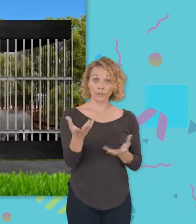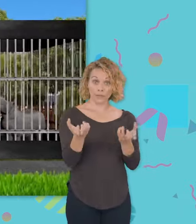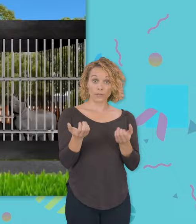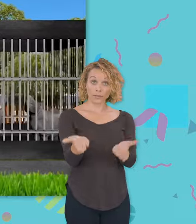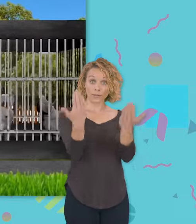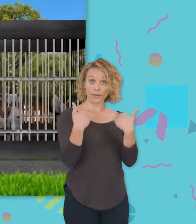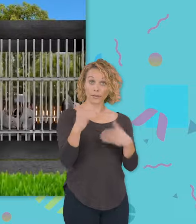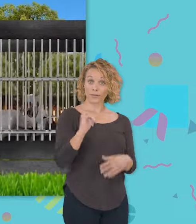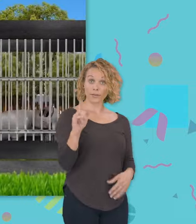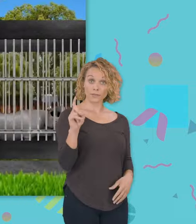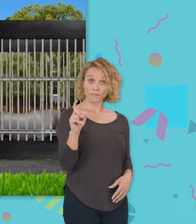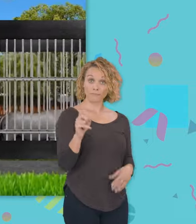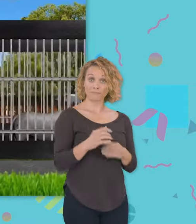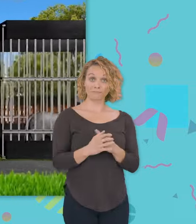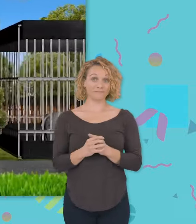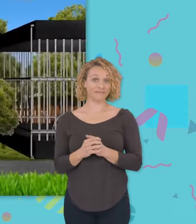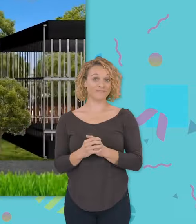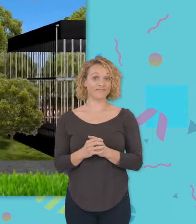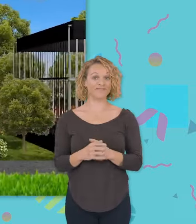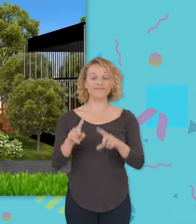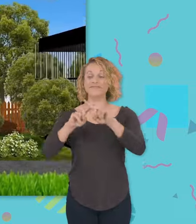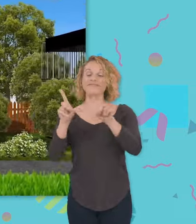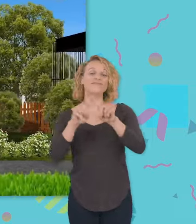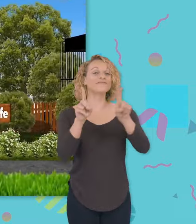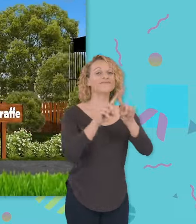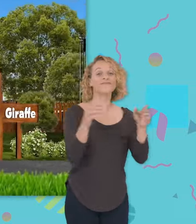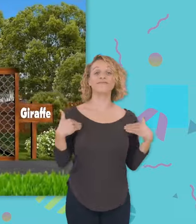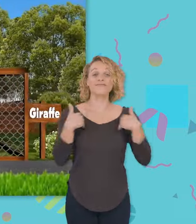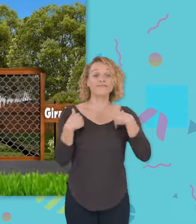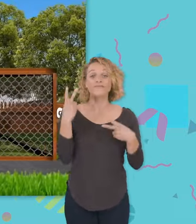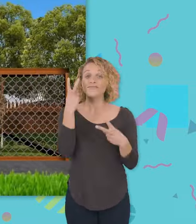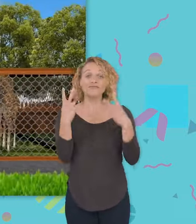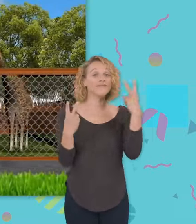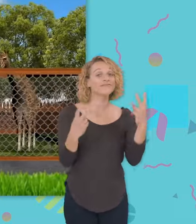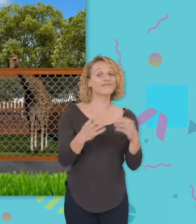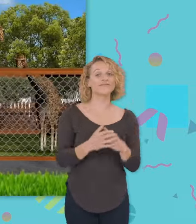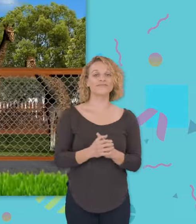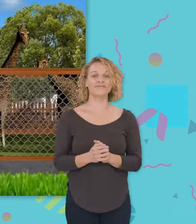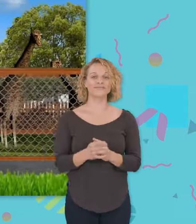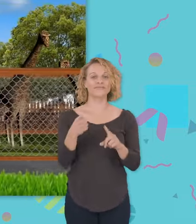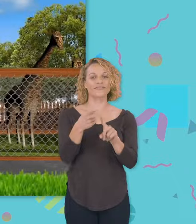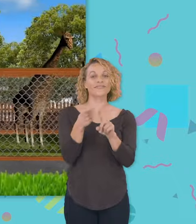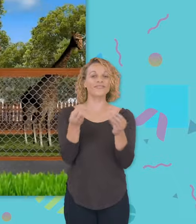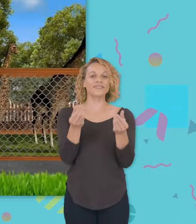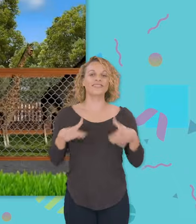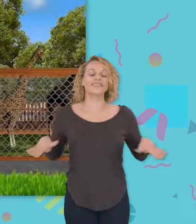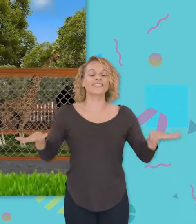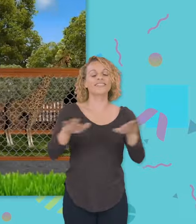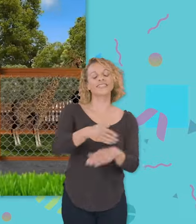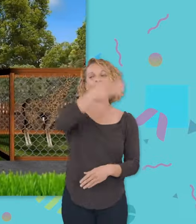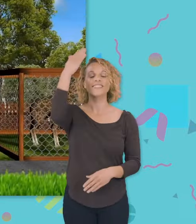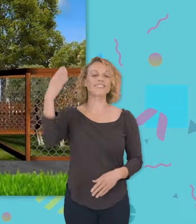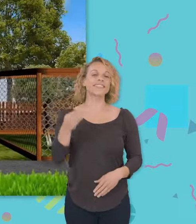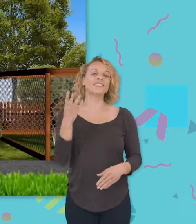Would you like to come too? So many animals to see, from the land,